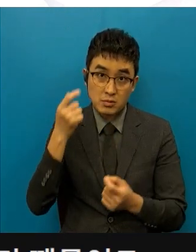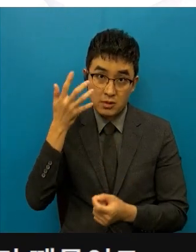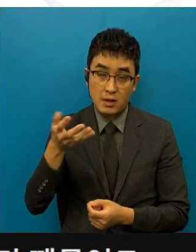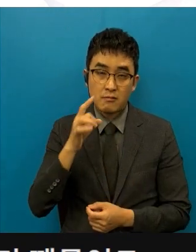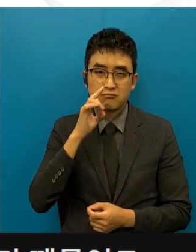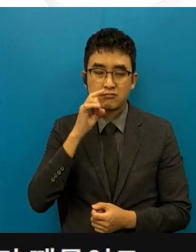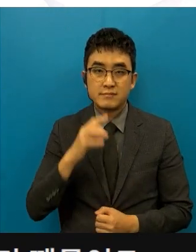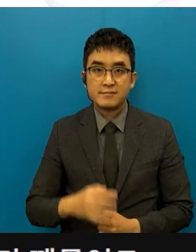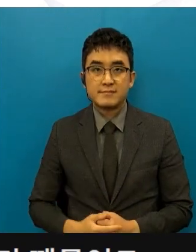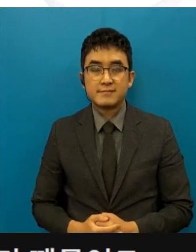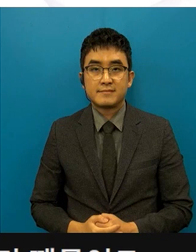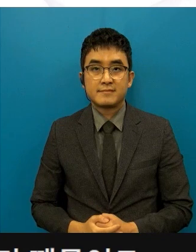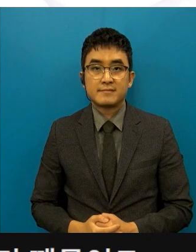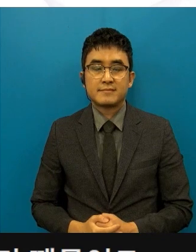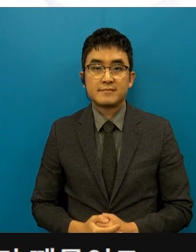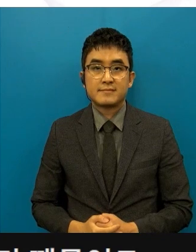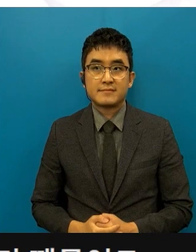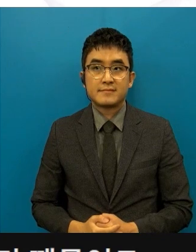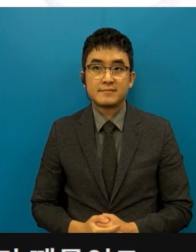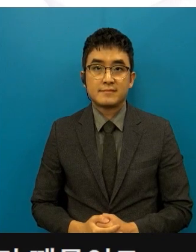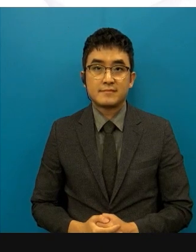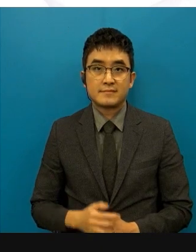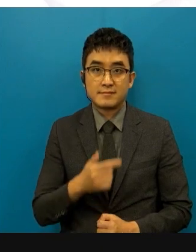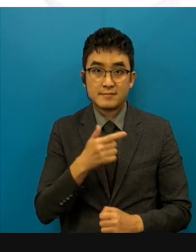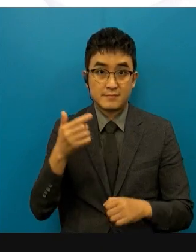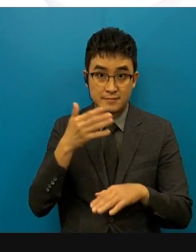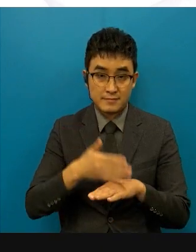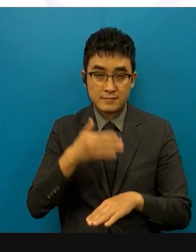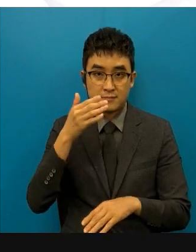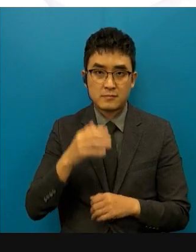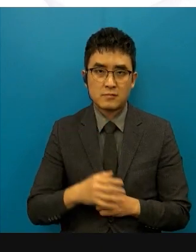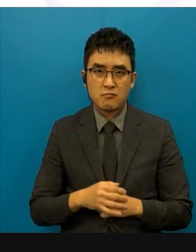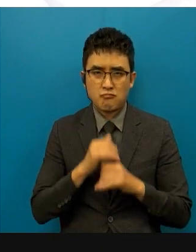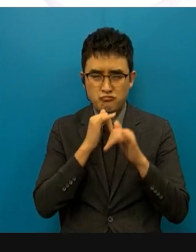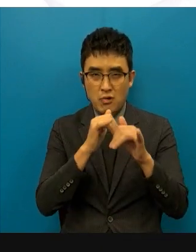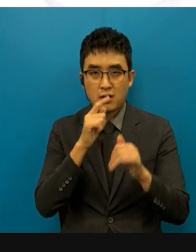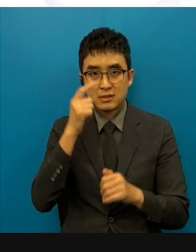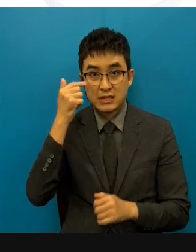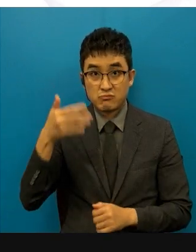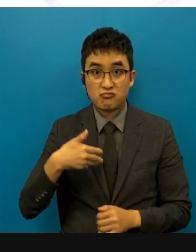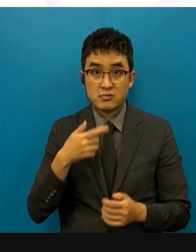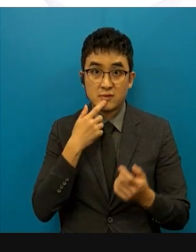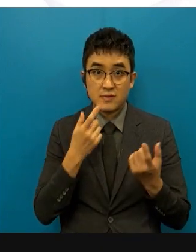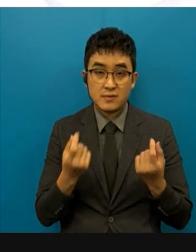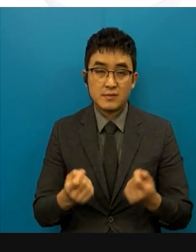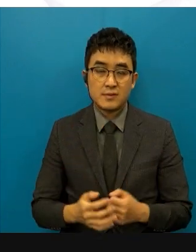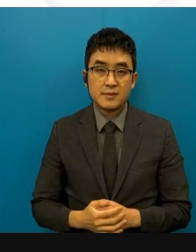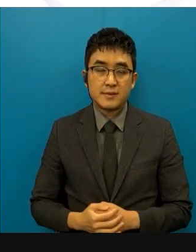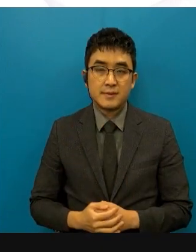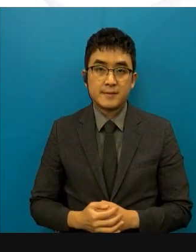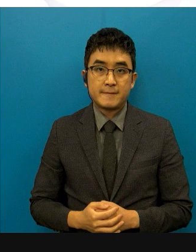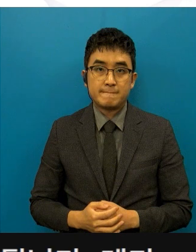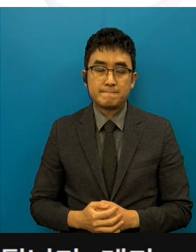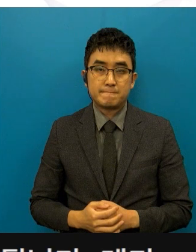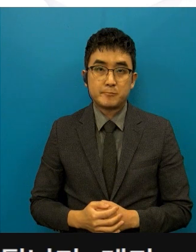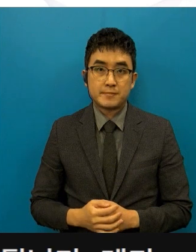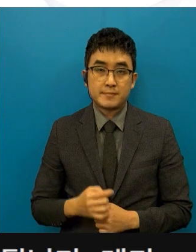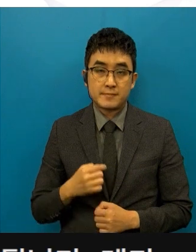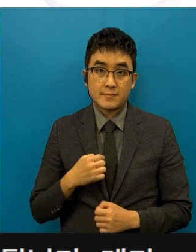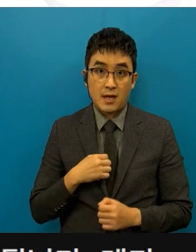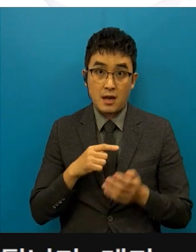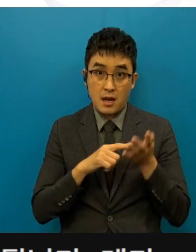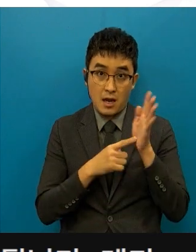Thank you very much. Those are great questions. Now, my statistics are the very general ones that take the